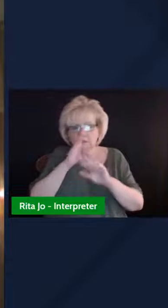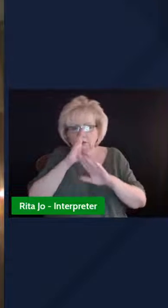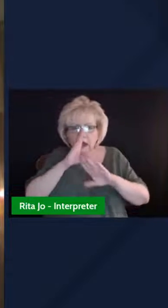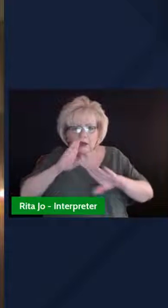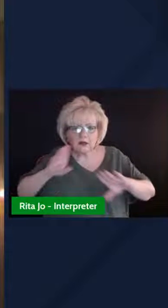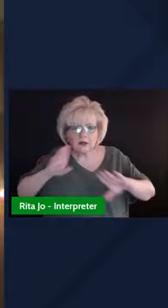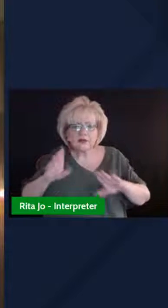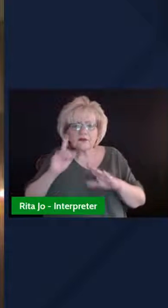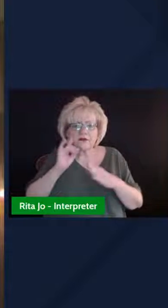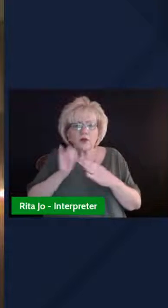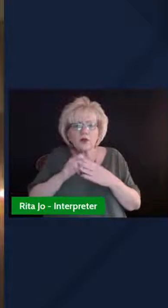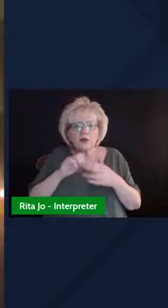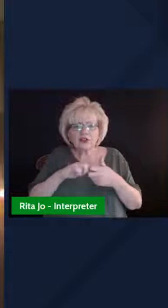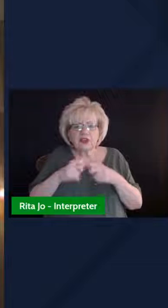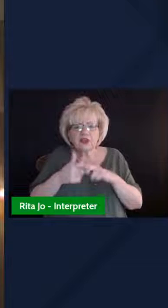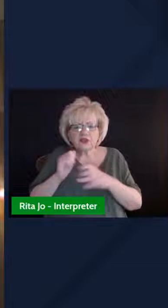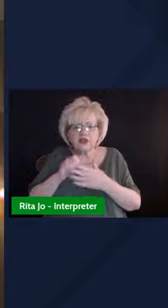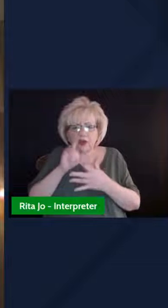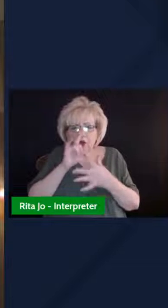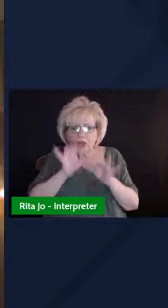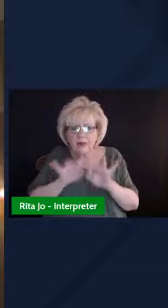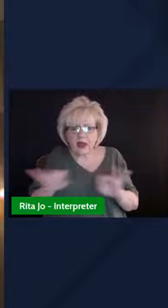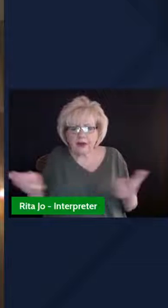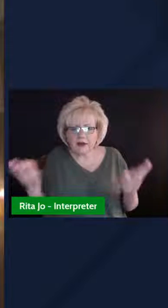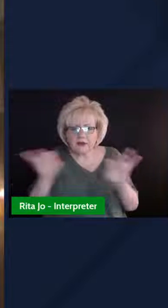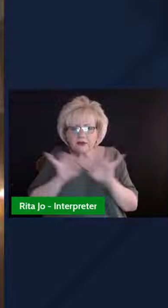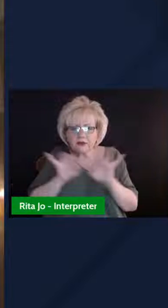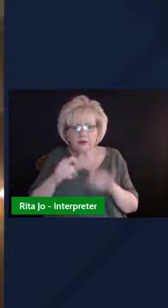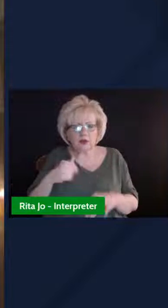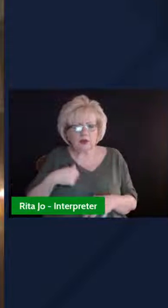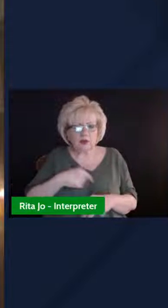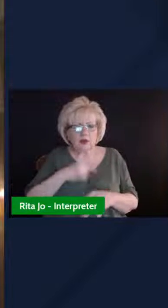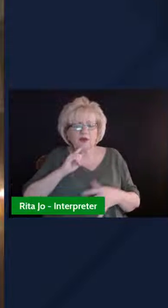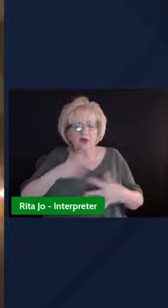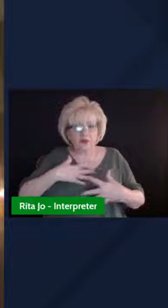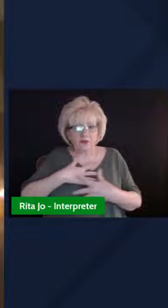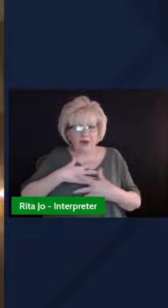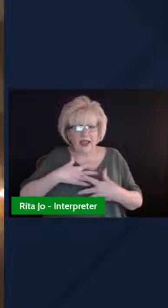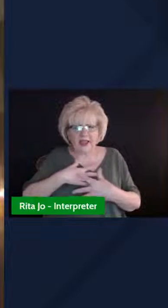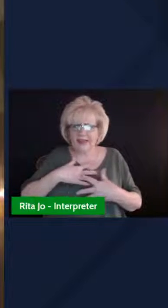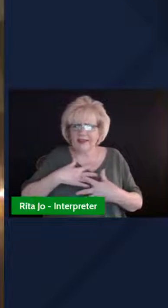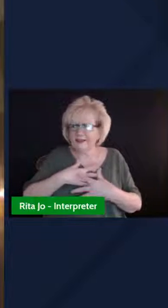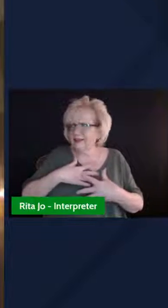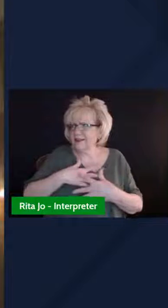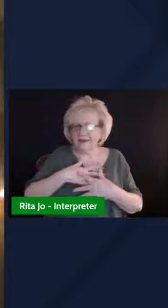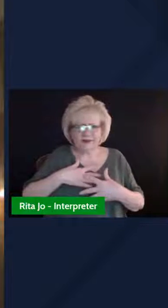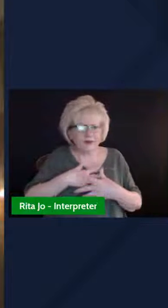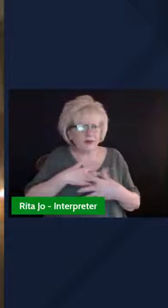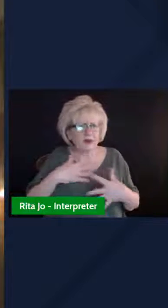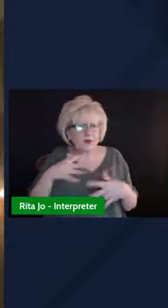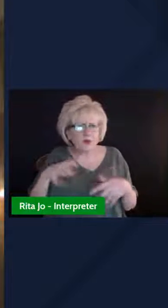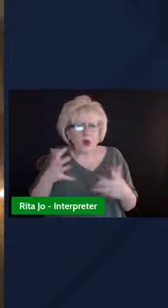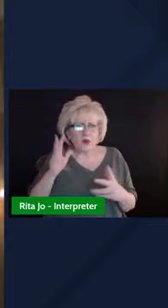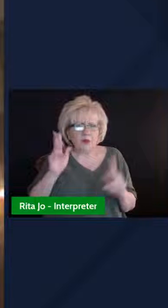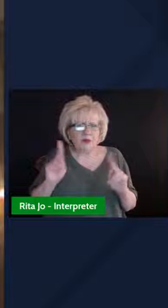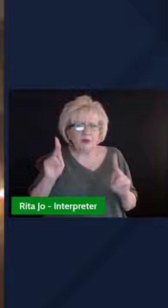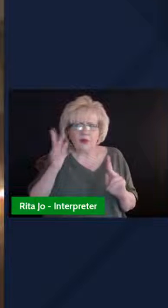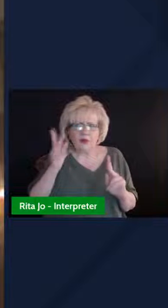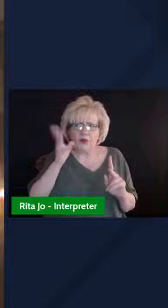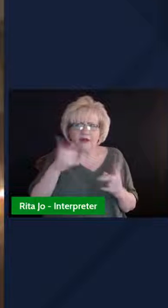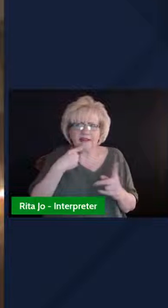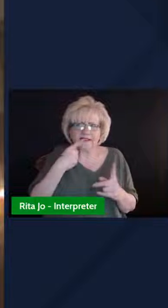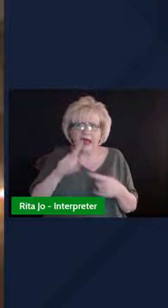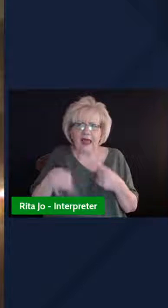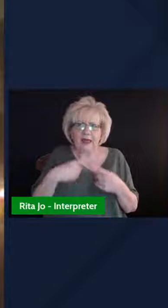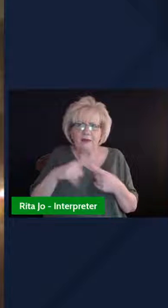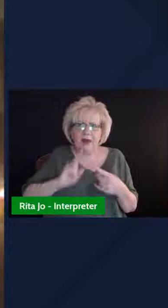issues that matter. Because we are afraid as a society of what disabled people have to say because it will hold a mirror up